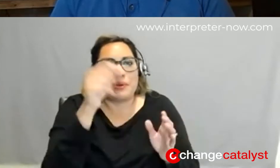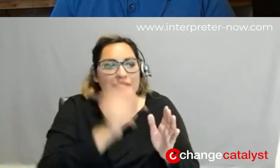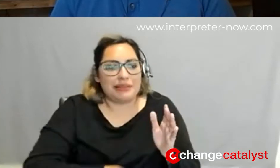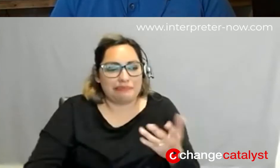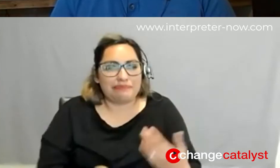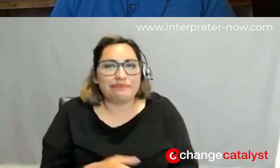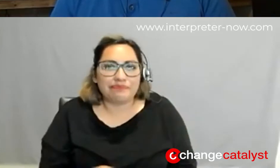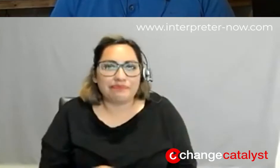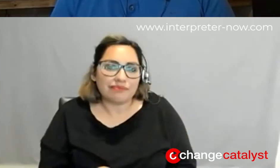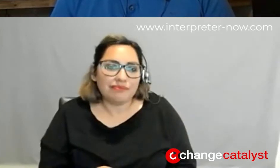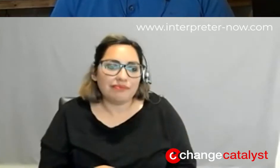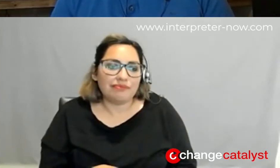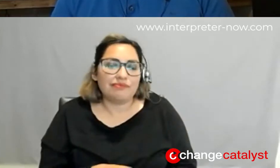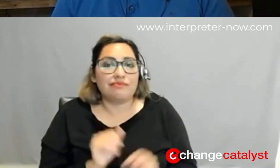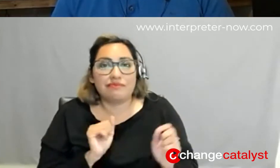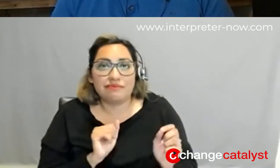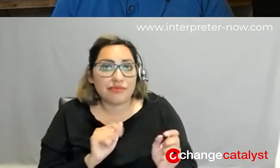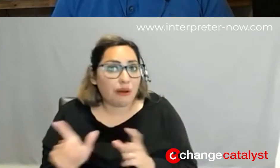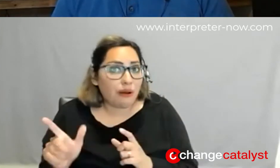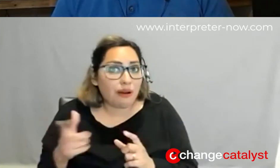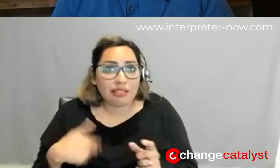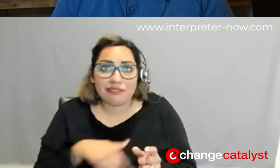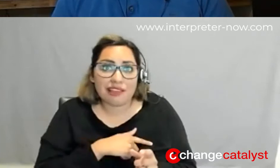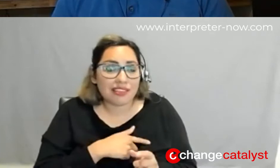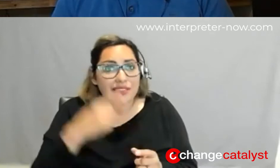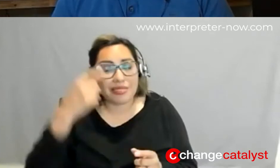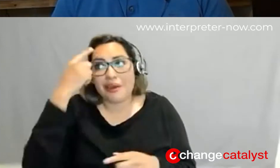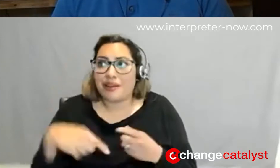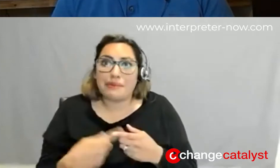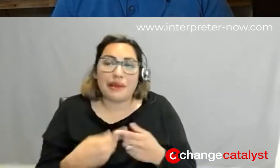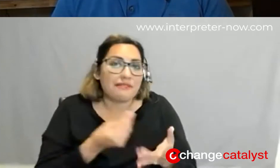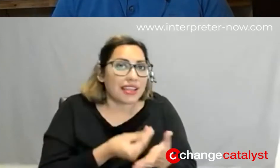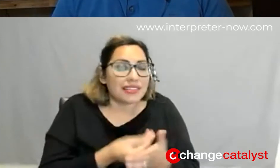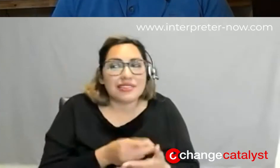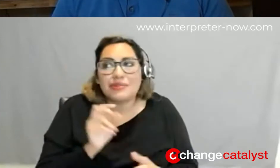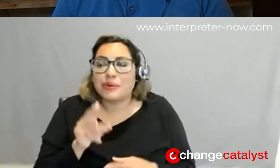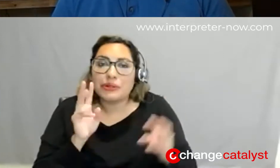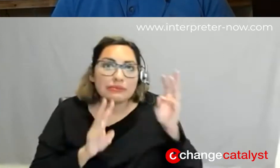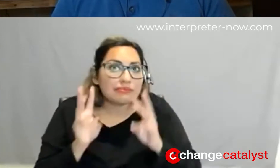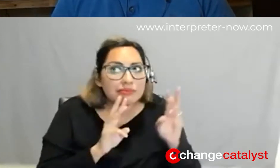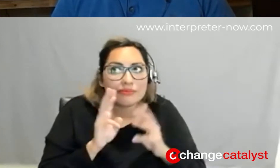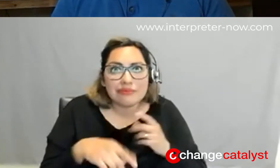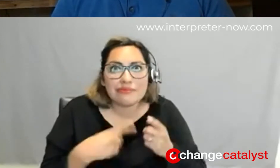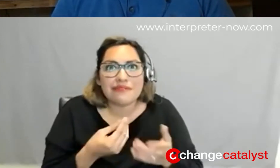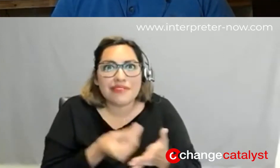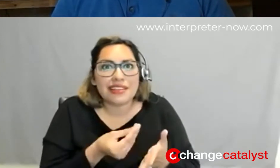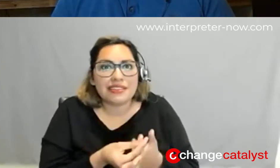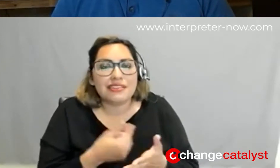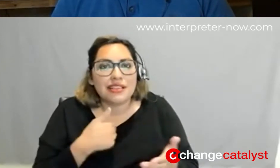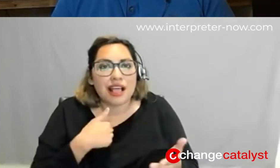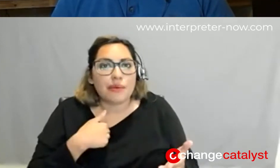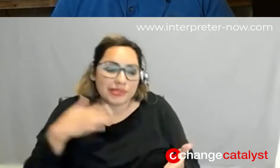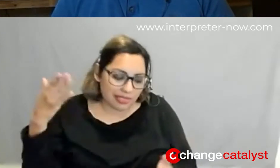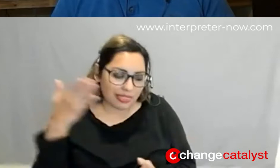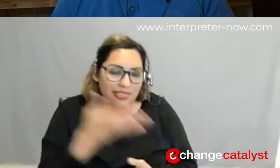All of us at one point in time have thought about finances, worried about finances, and I was able to see up close